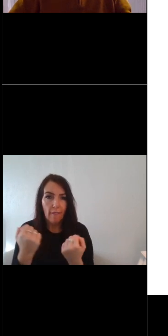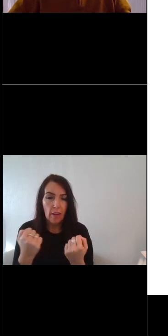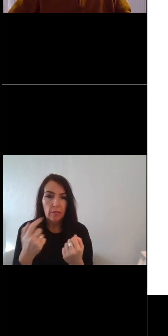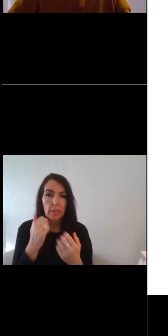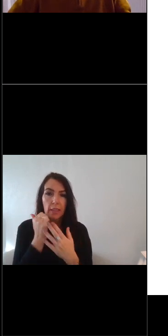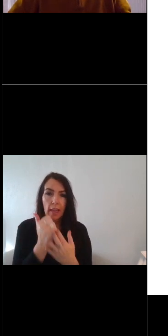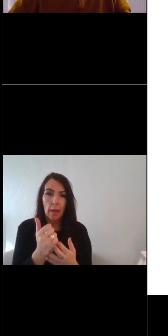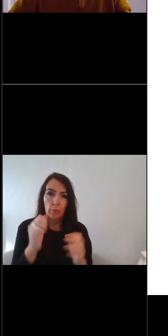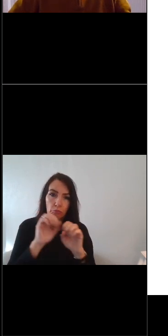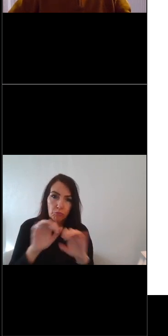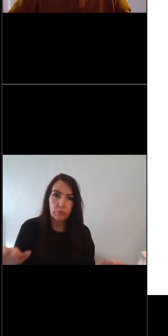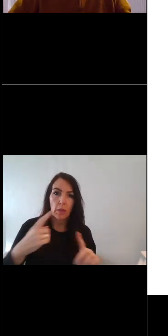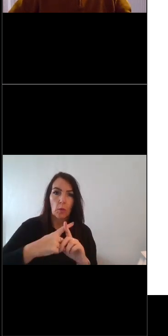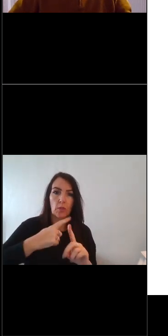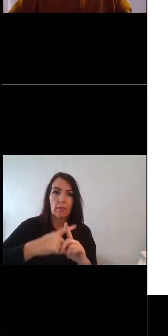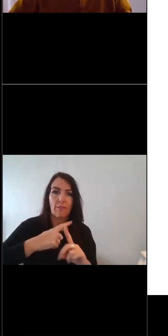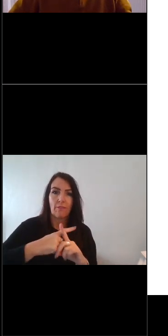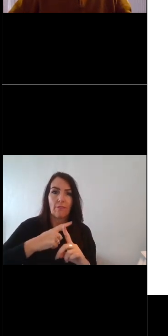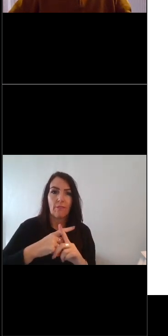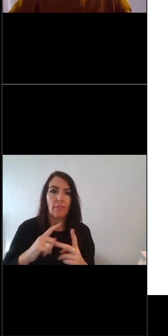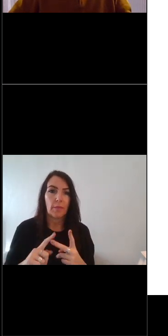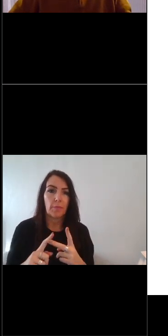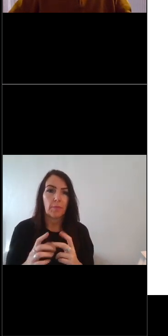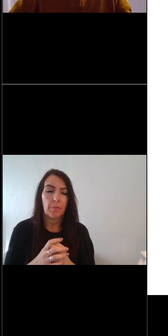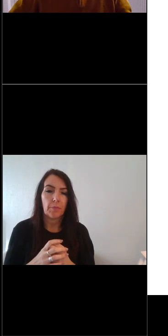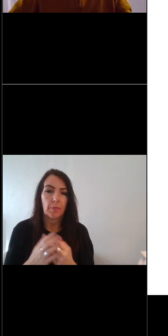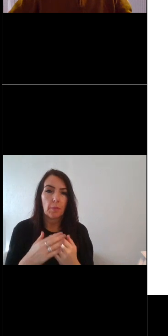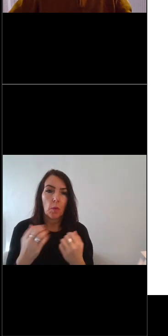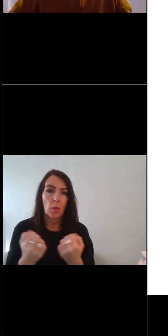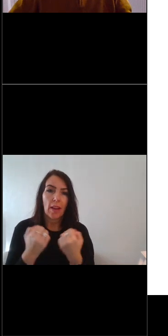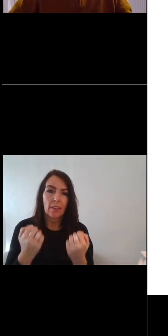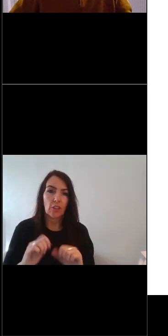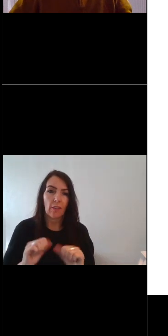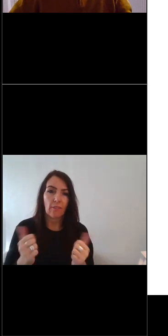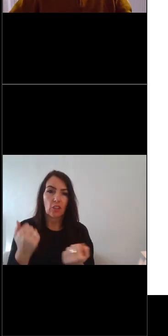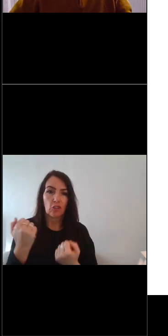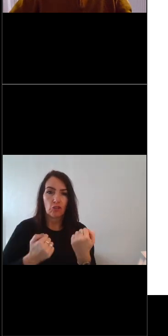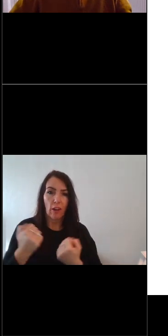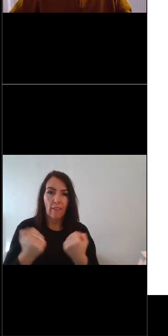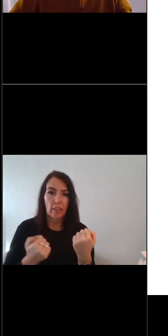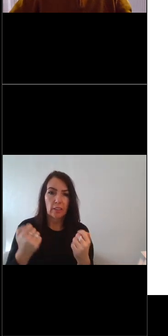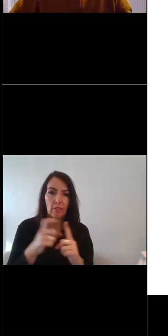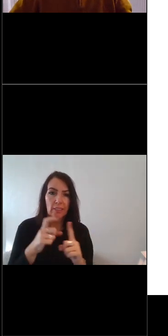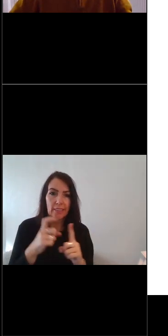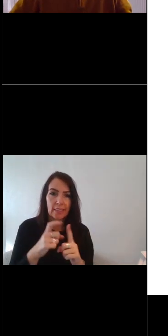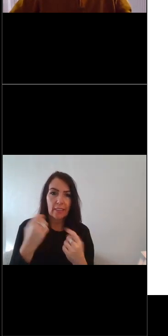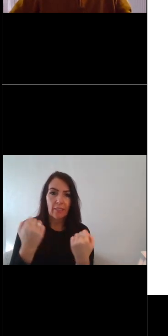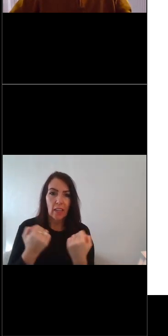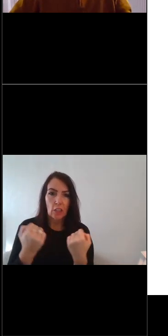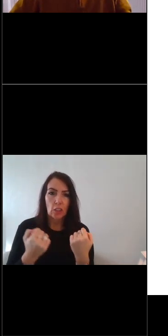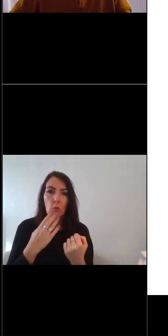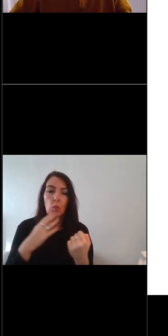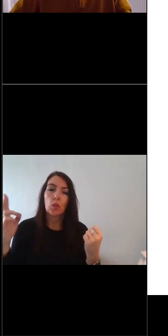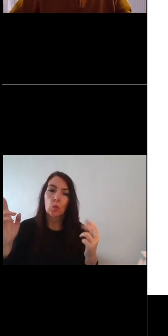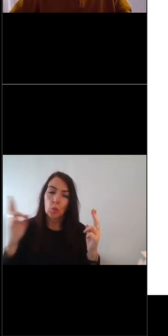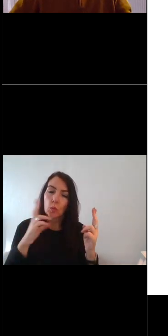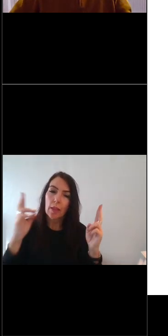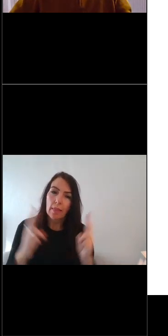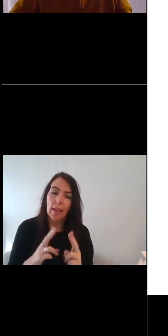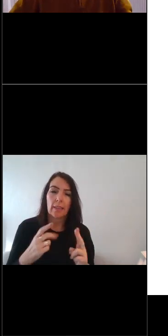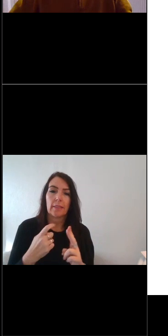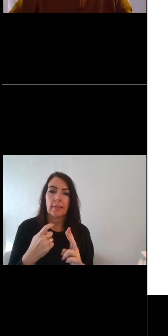the positivity for this transition. More energy efficient drivers of diesel vehicles will use less energy in